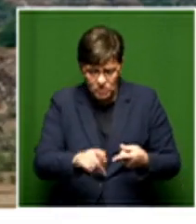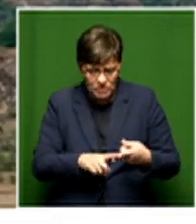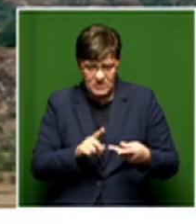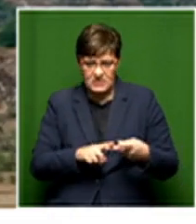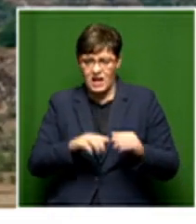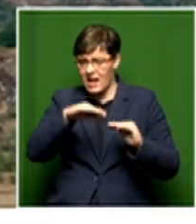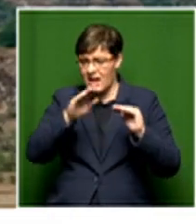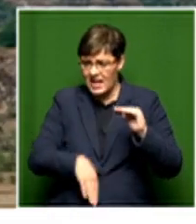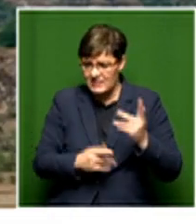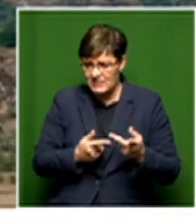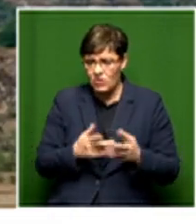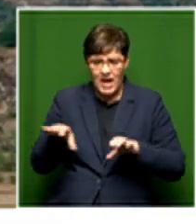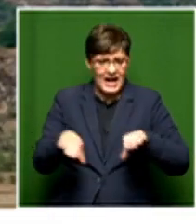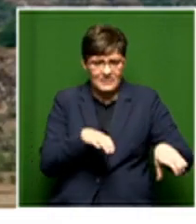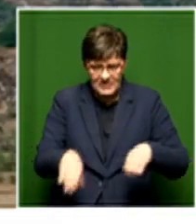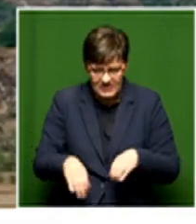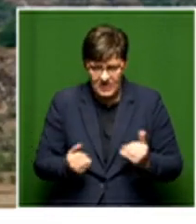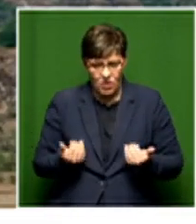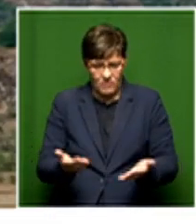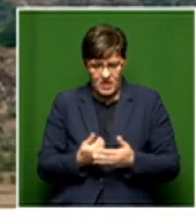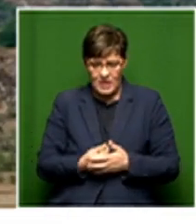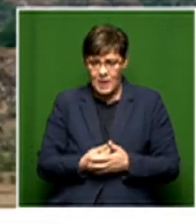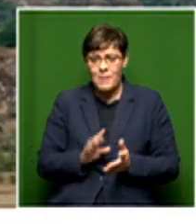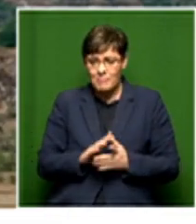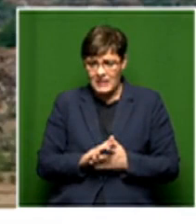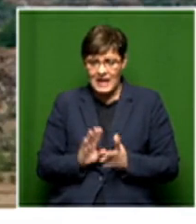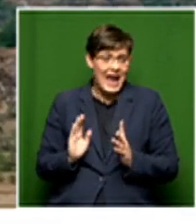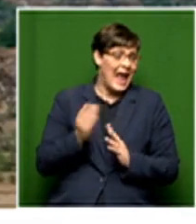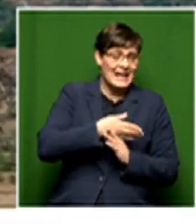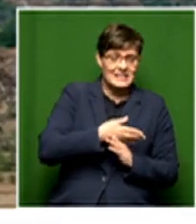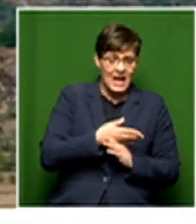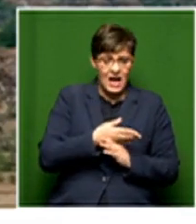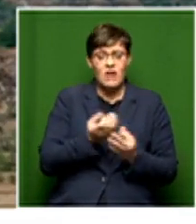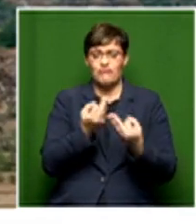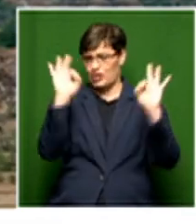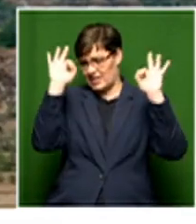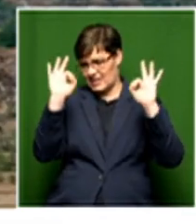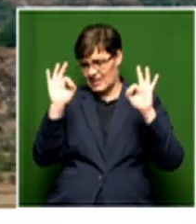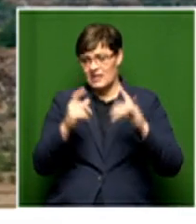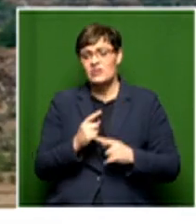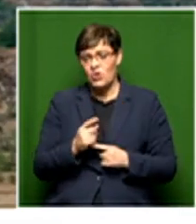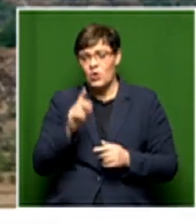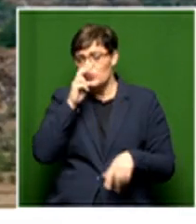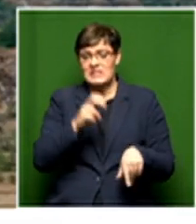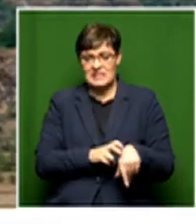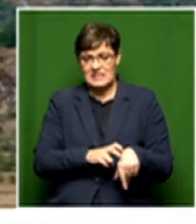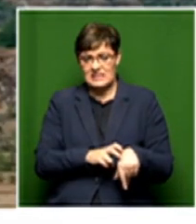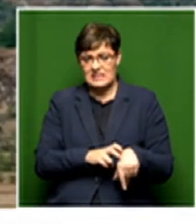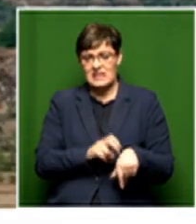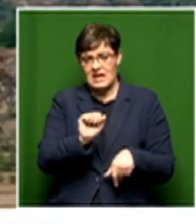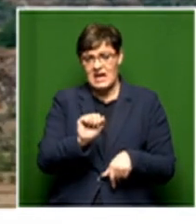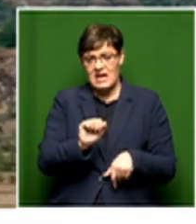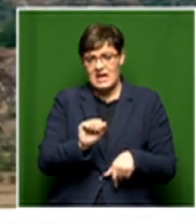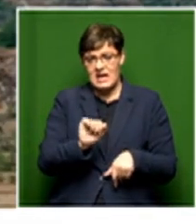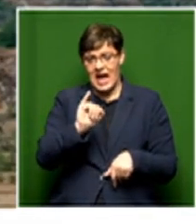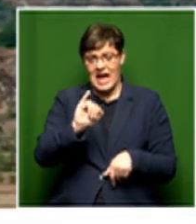accommodation, discounts on our activities that we offer, but entrance into the park is absolutely free. Just you need your South